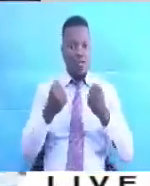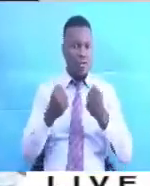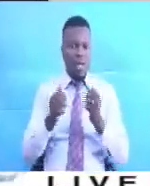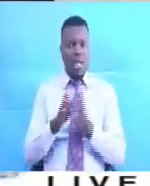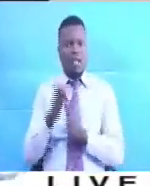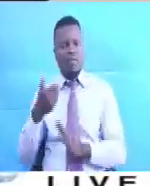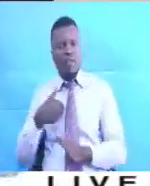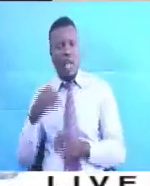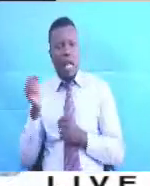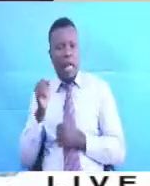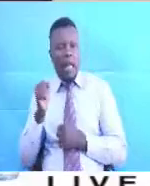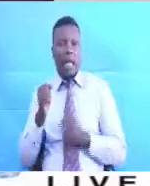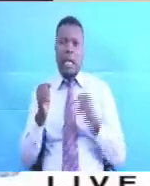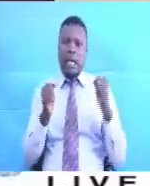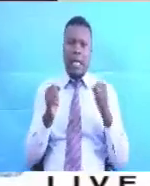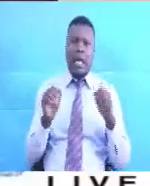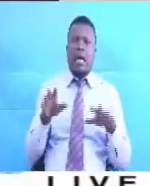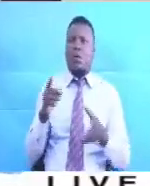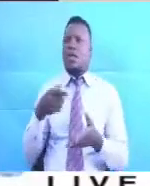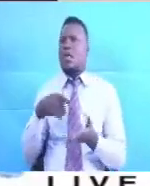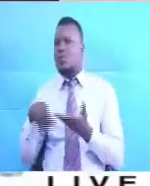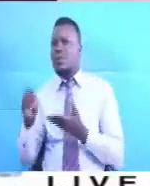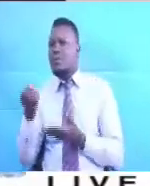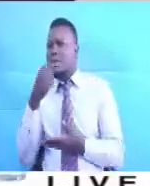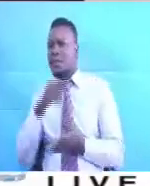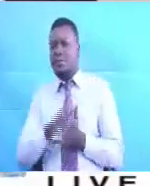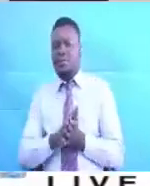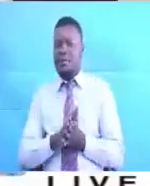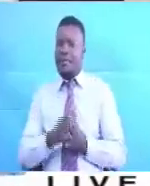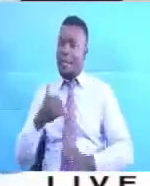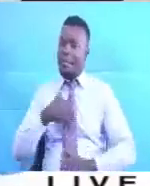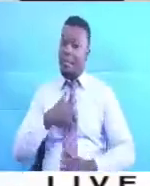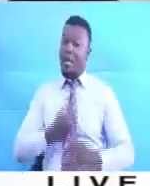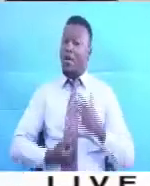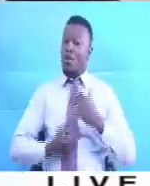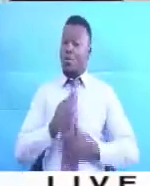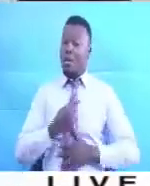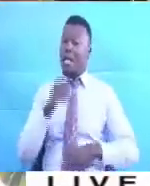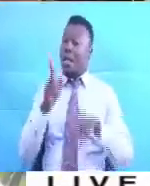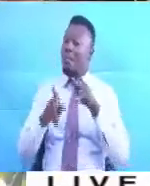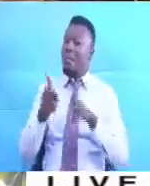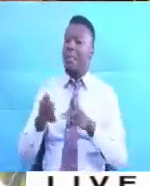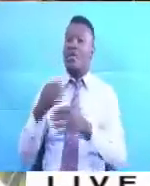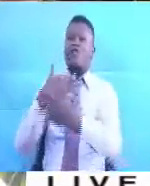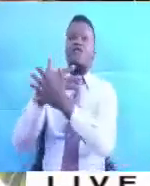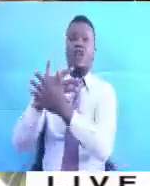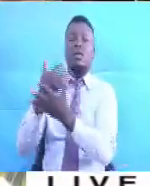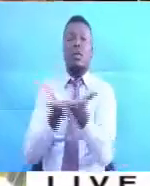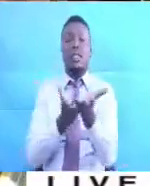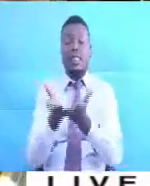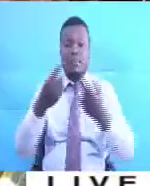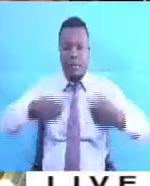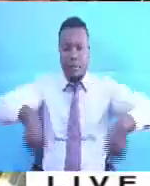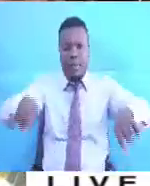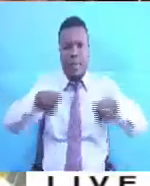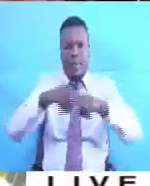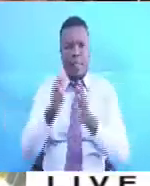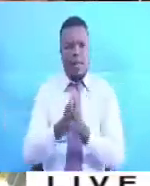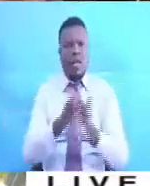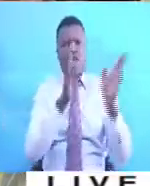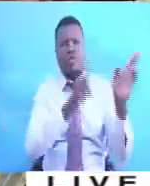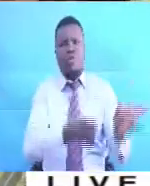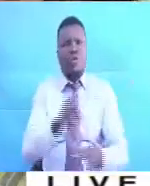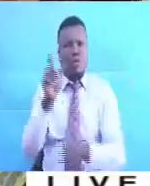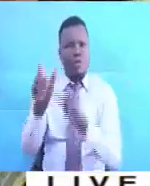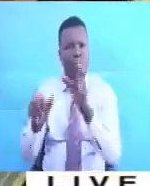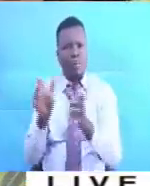patients. But what has made me very comfortable is these people from prison services, for us as ordinary people, you